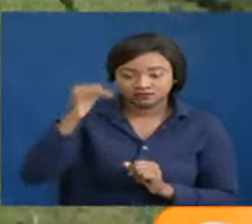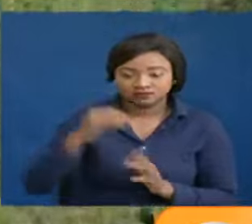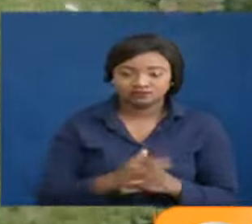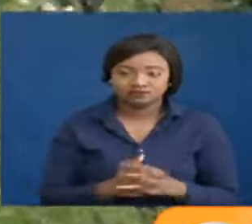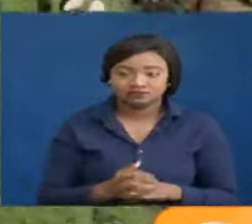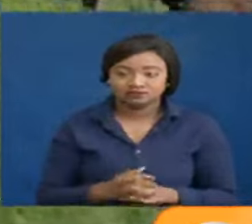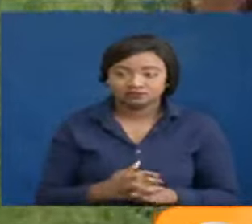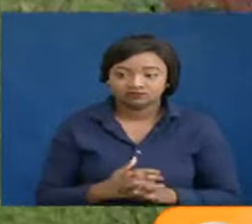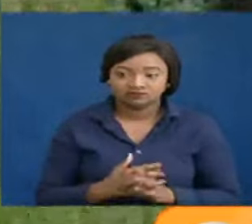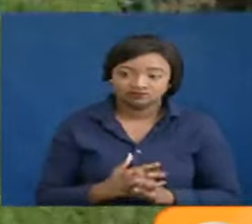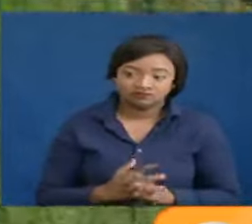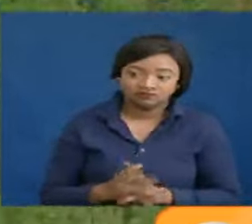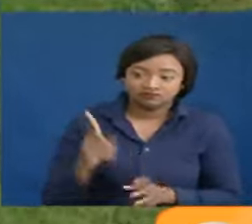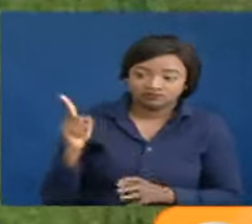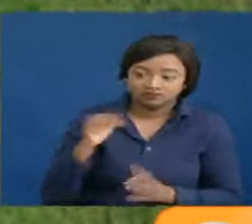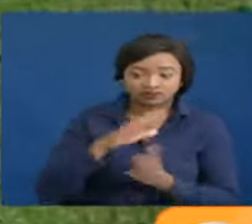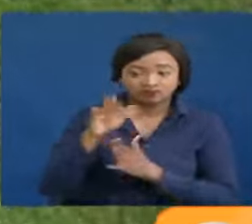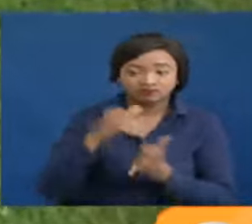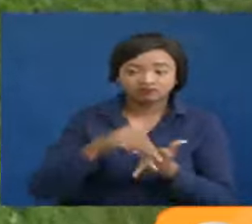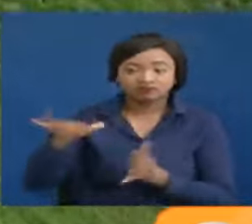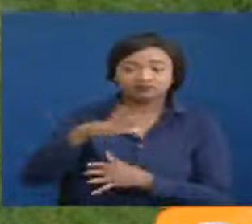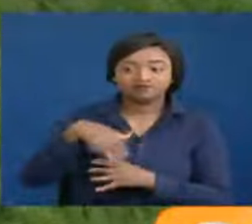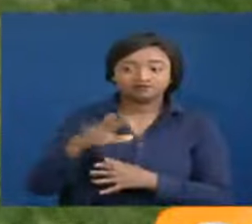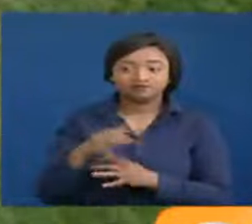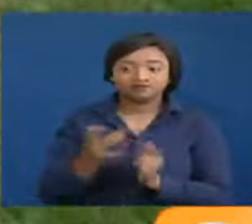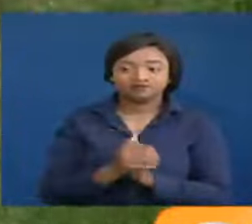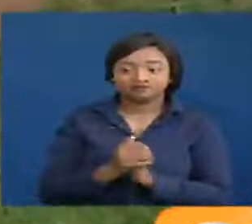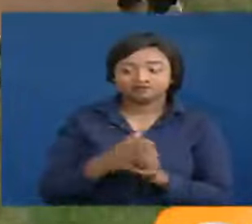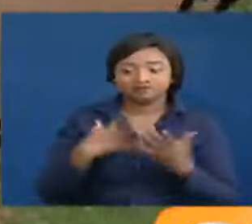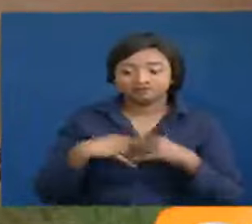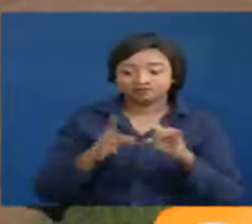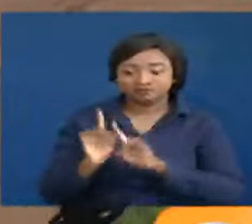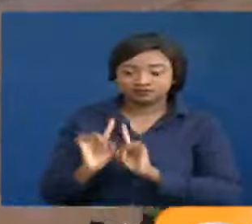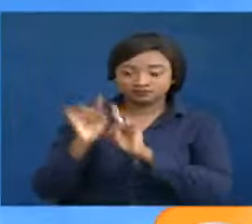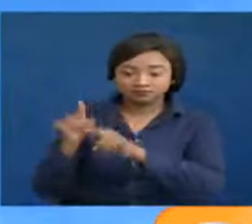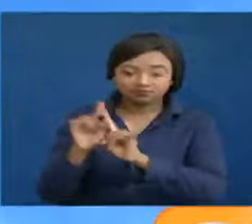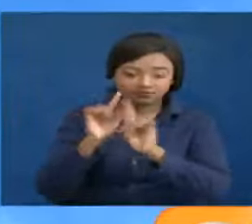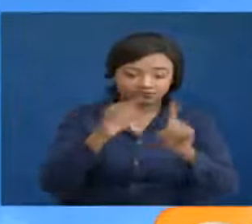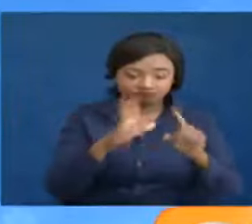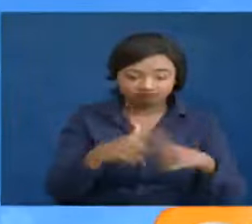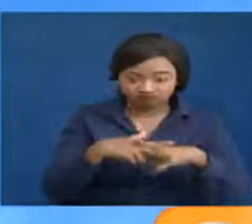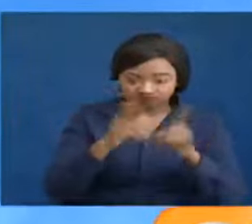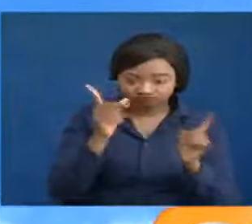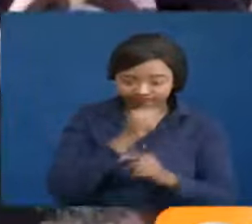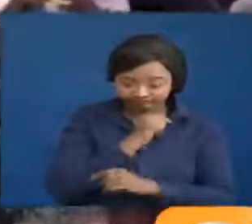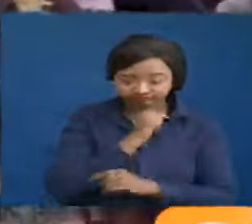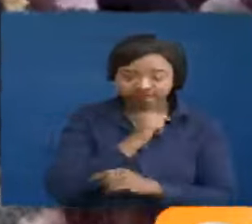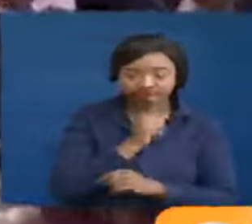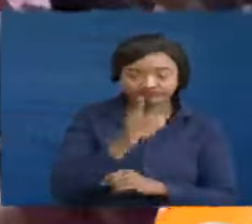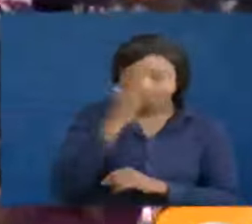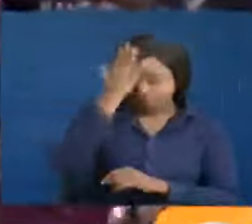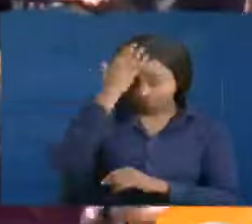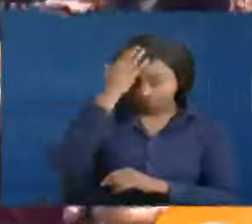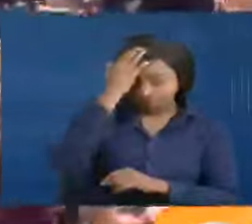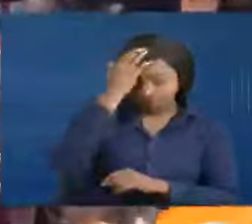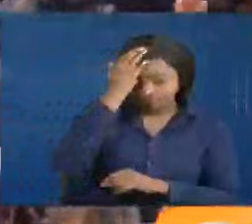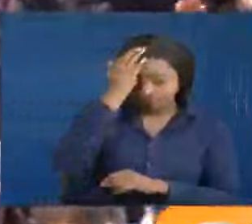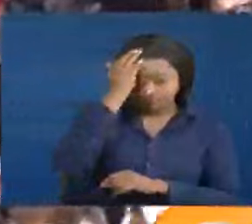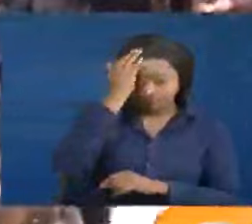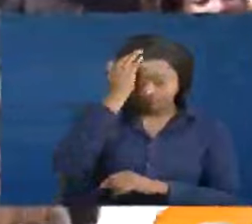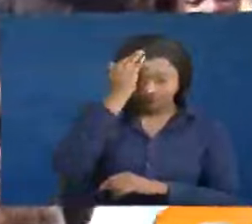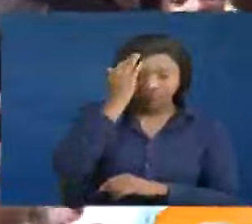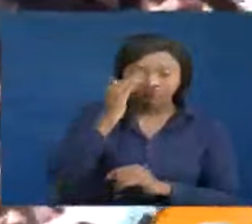The Central Region version of the Sambaza Furaha na Safaricom Caravan kicked off on a high note on Monday morning in Kenol,